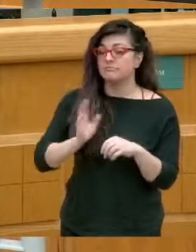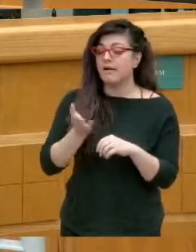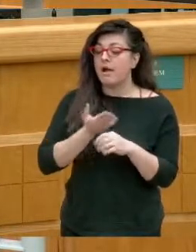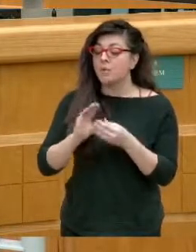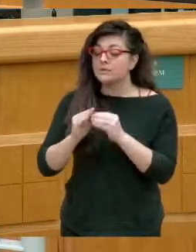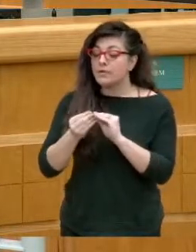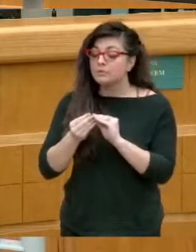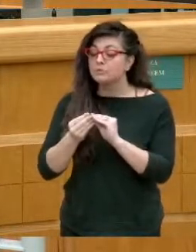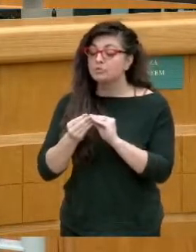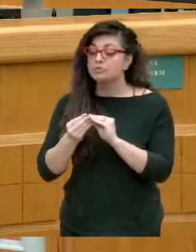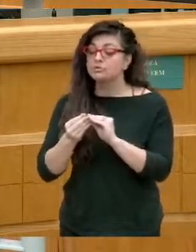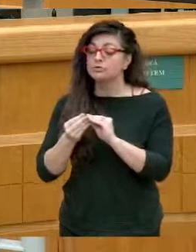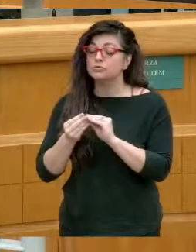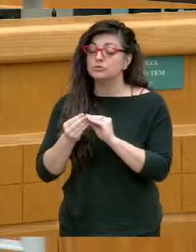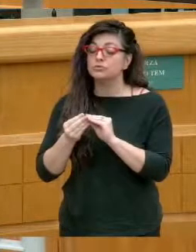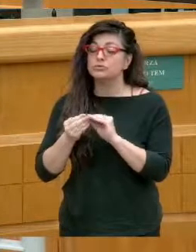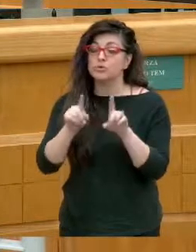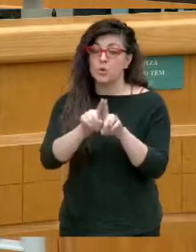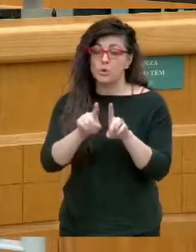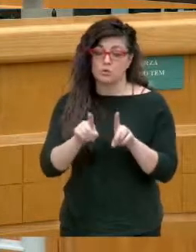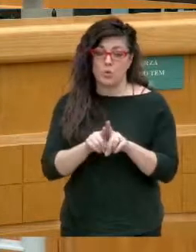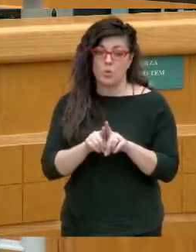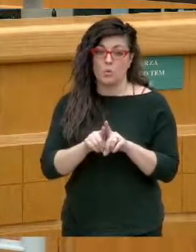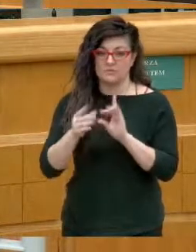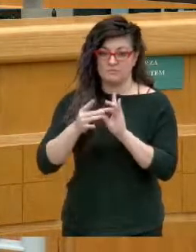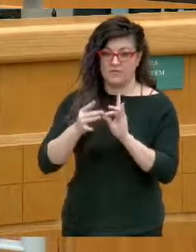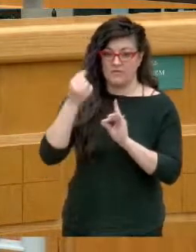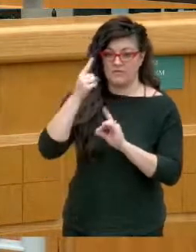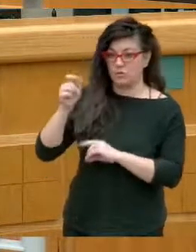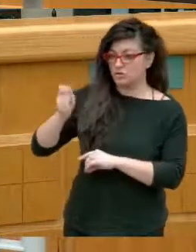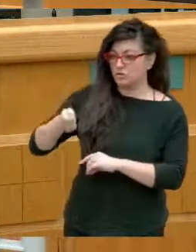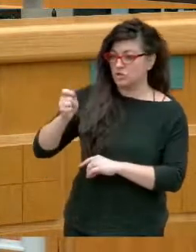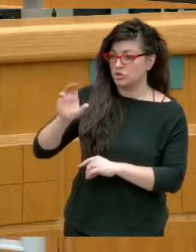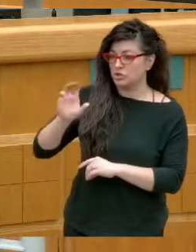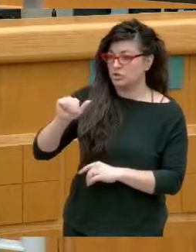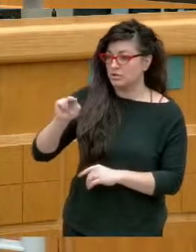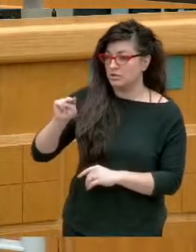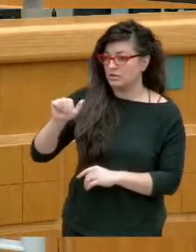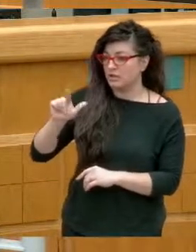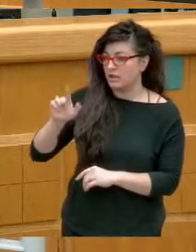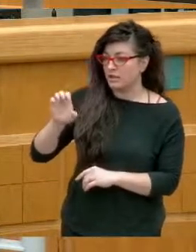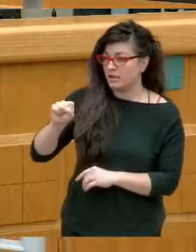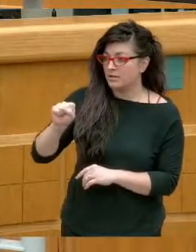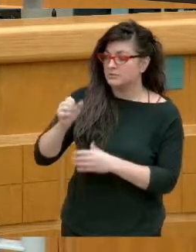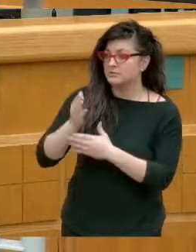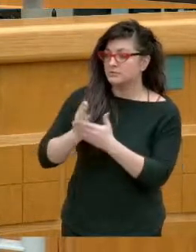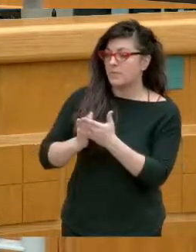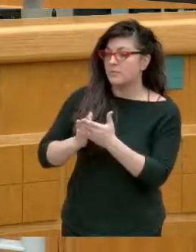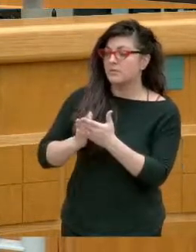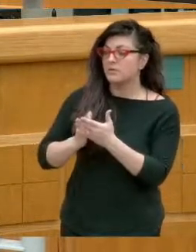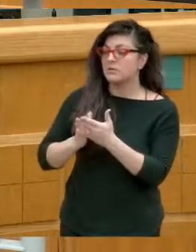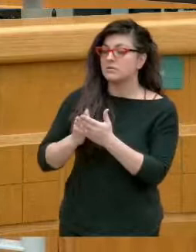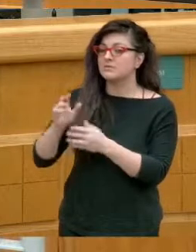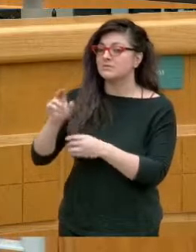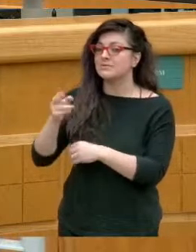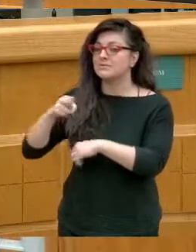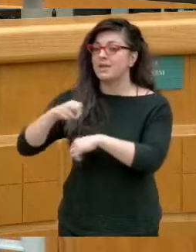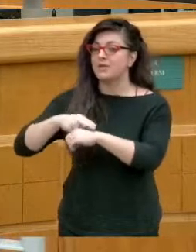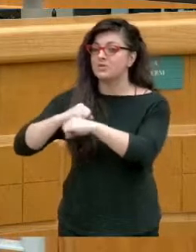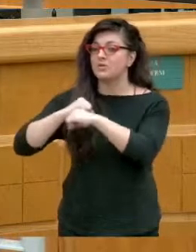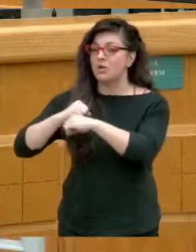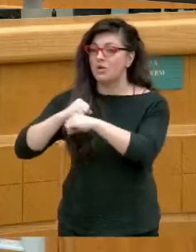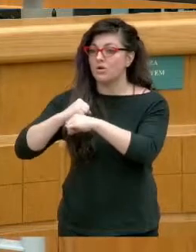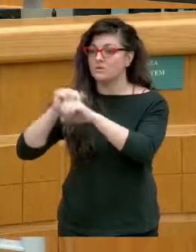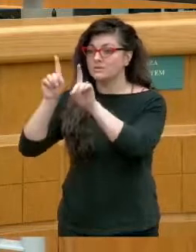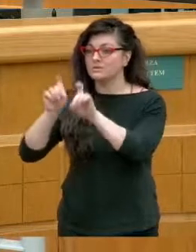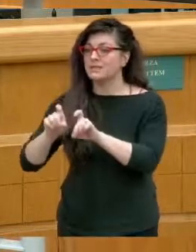numbers, and also on behalf of Judge Barbara Canales, I'll talk about some of the National Guard testing sites that are scheduled for this